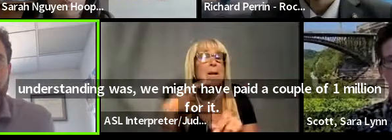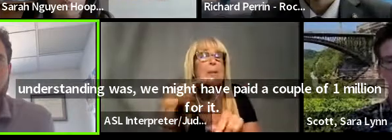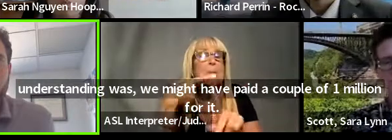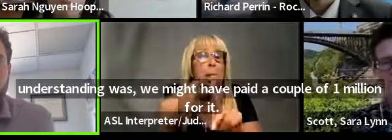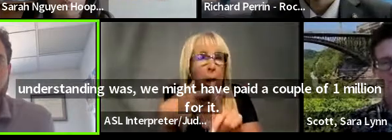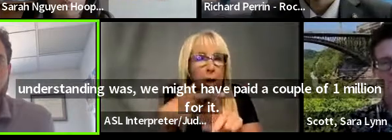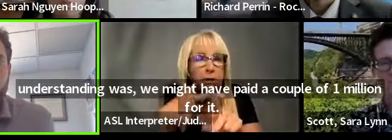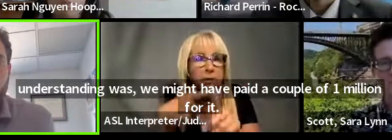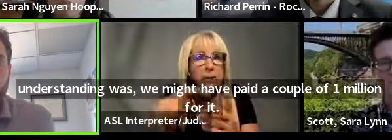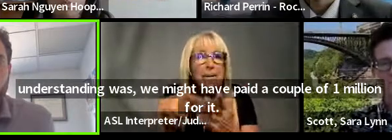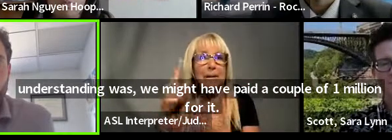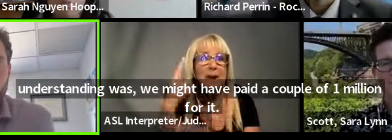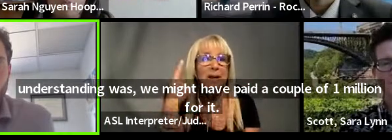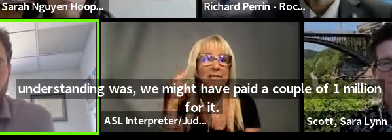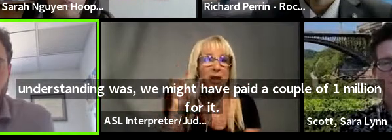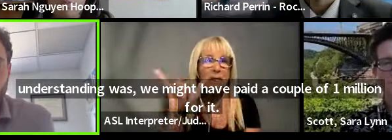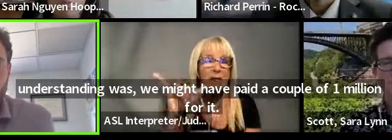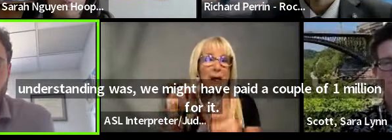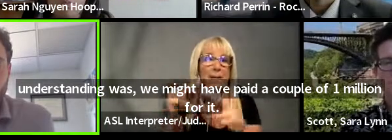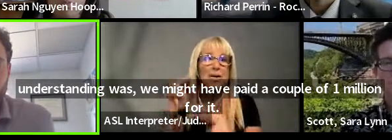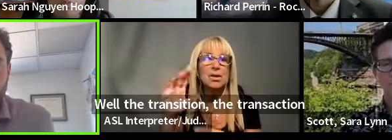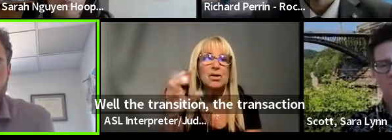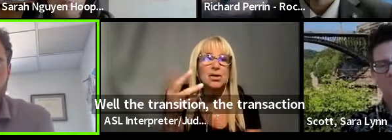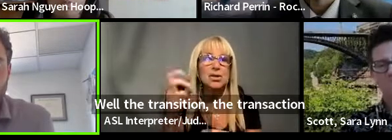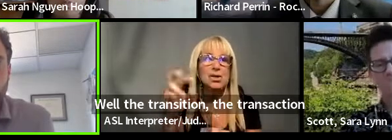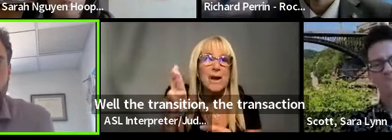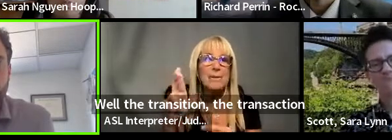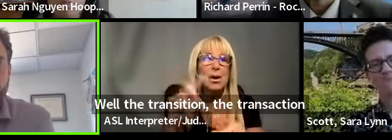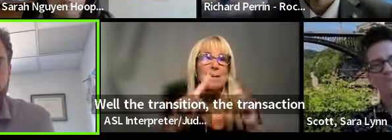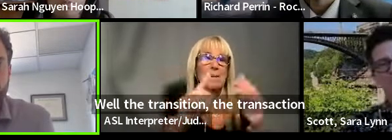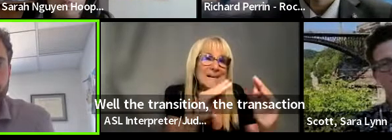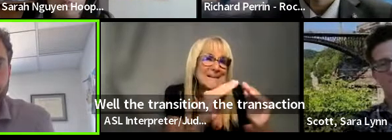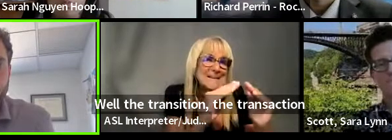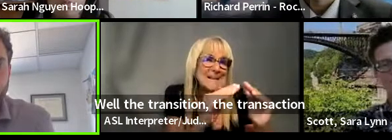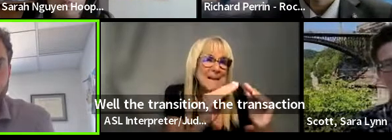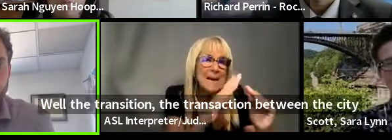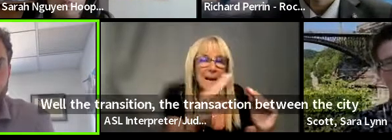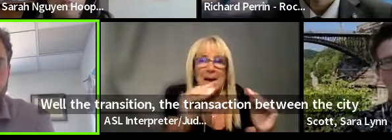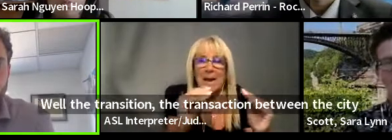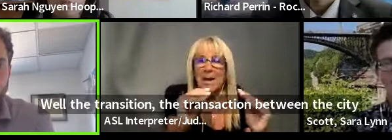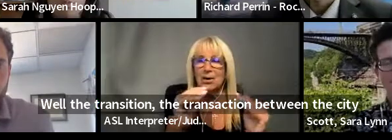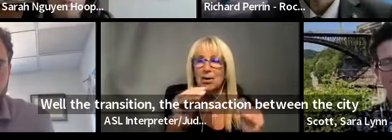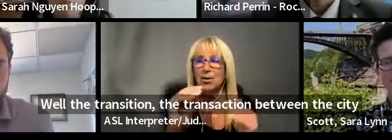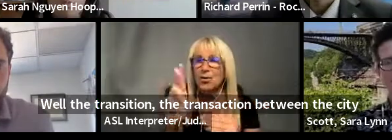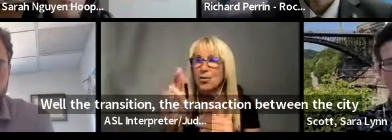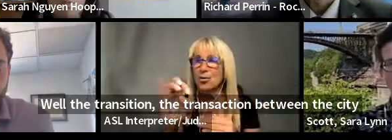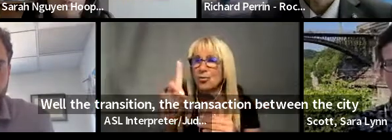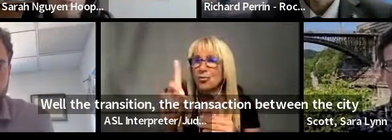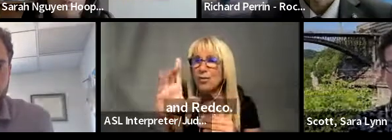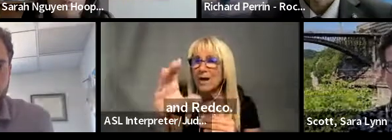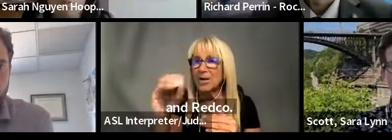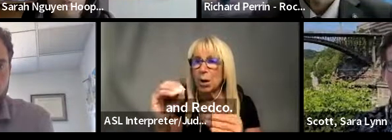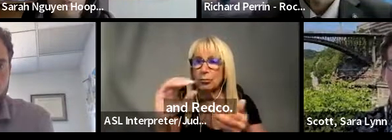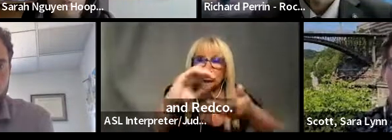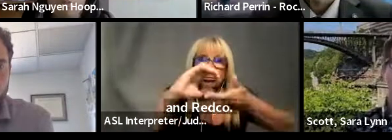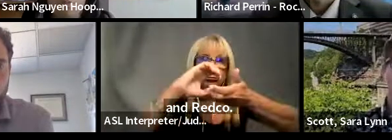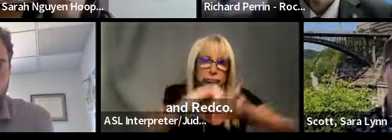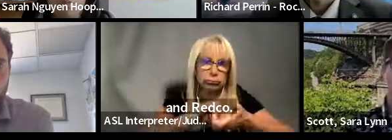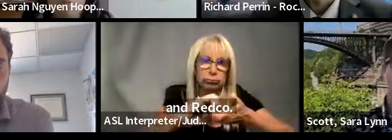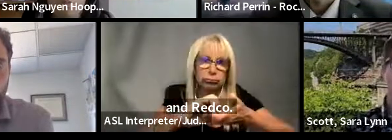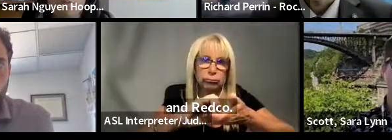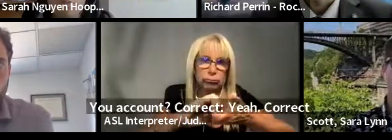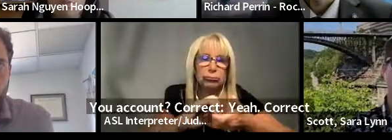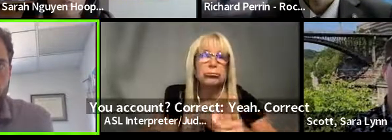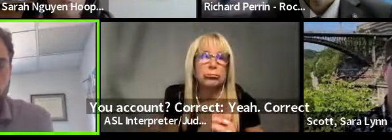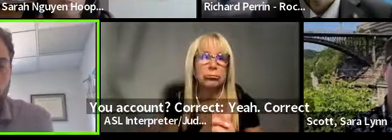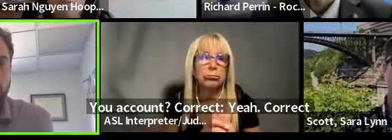but wasn't there the transaction between the city and Redco? Do you recall him talking about there, James? Correct, yeah, correct.